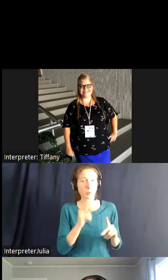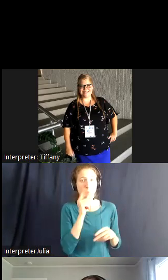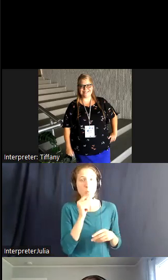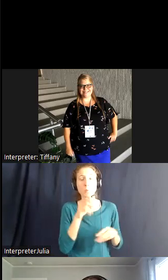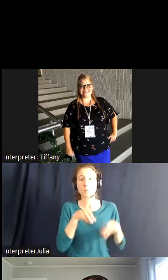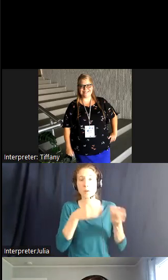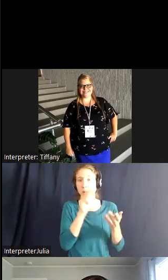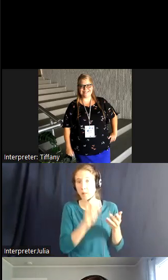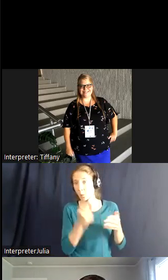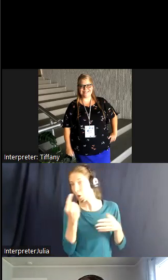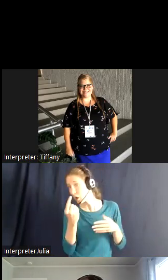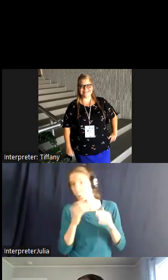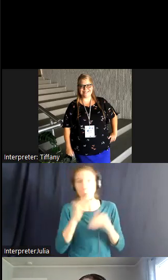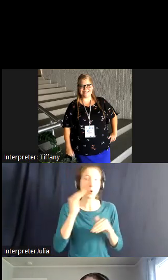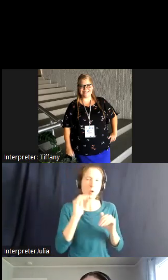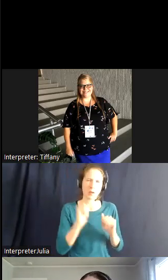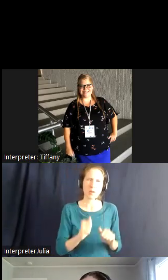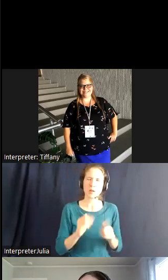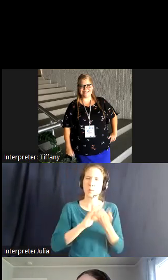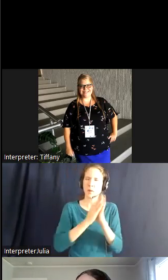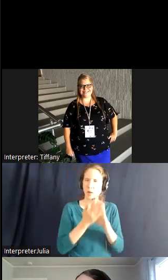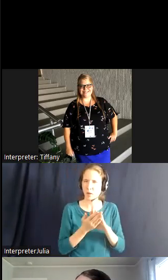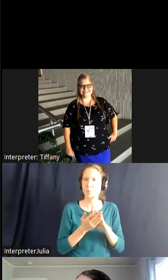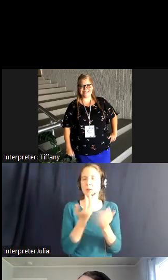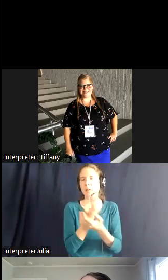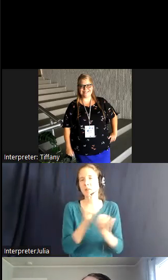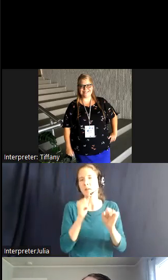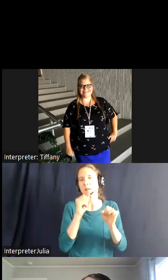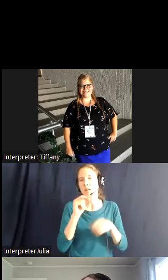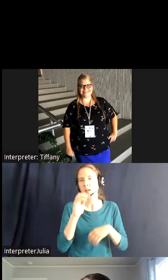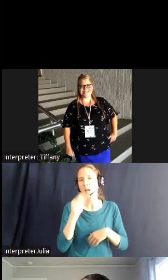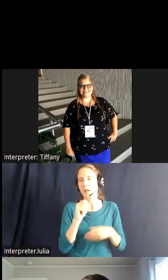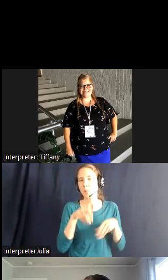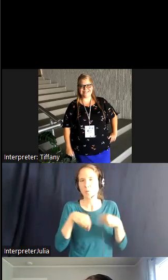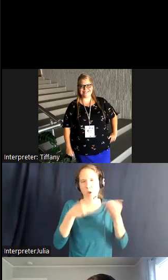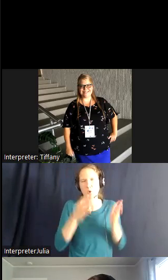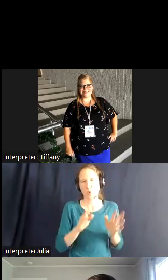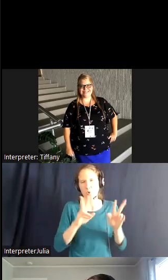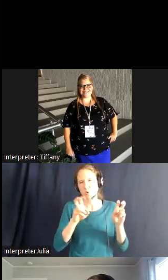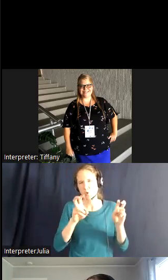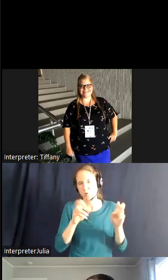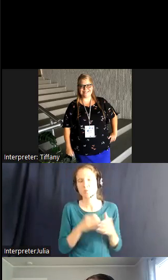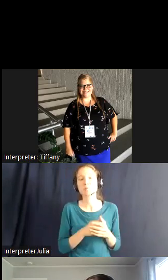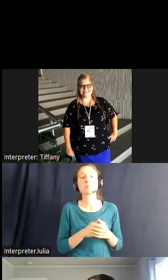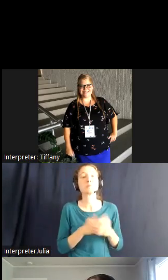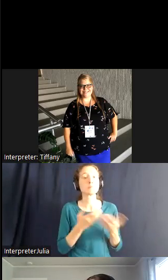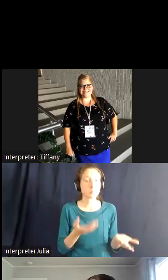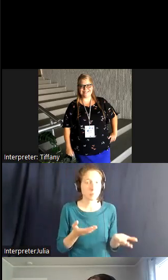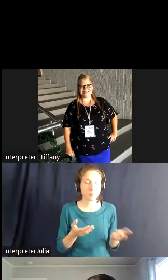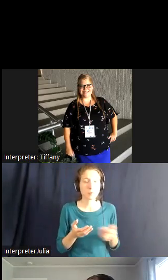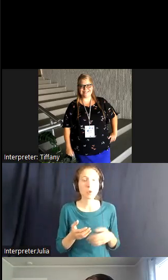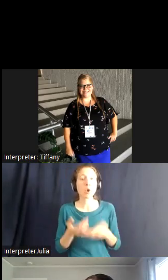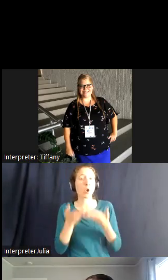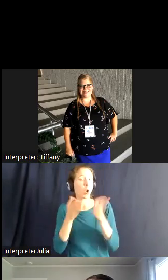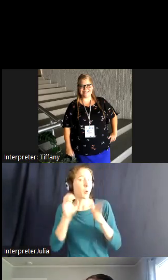essential behavioral health safety net provider or can apply for approval. On the other side, comprehensive community behavioral